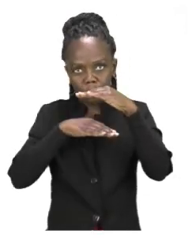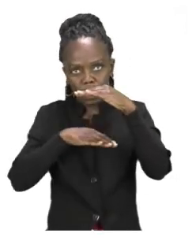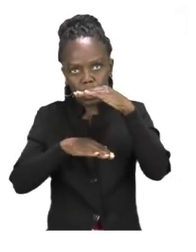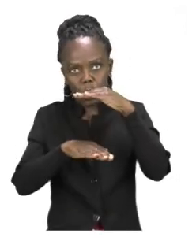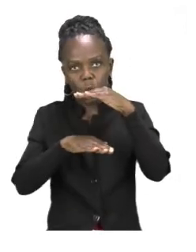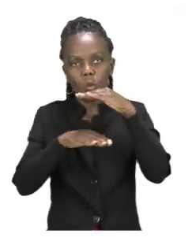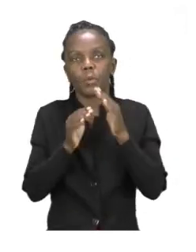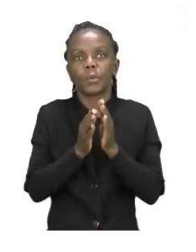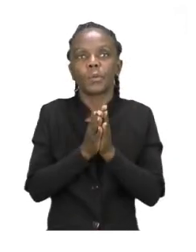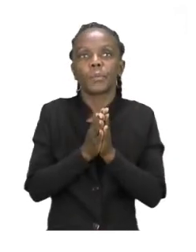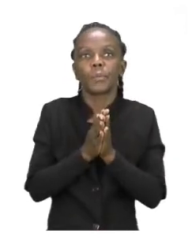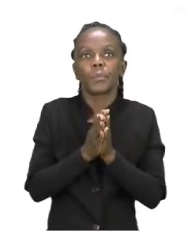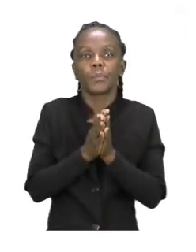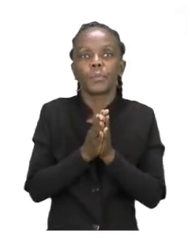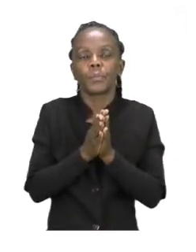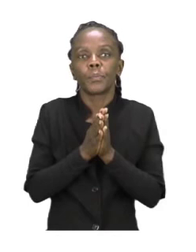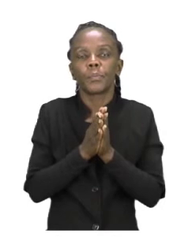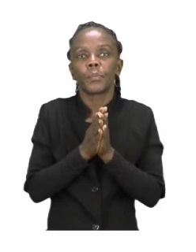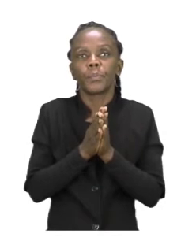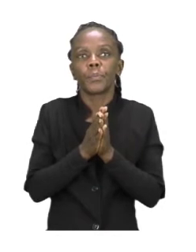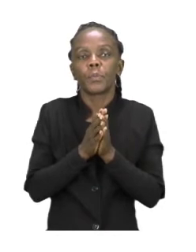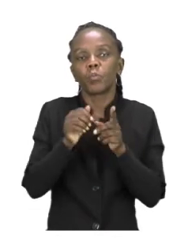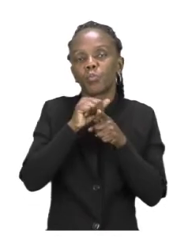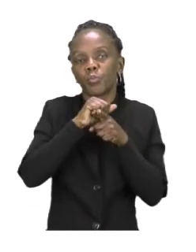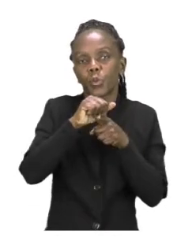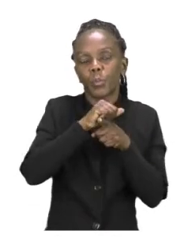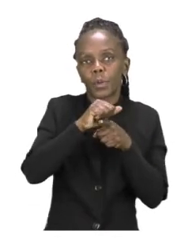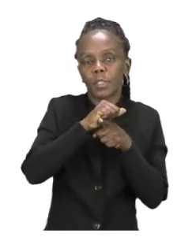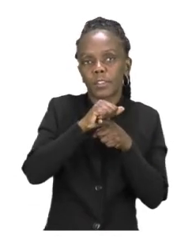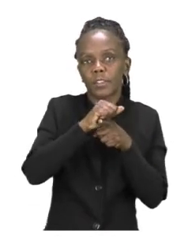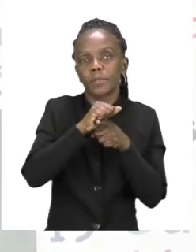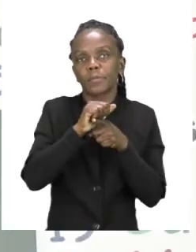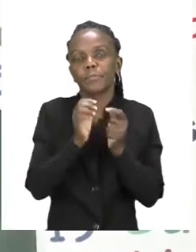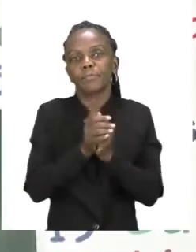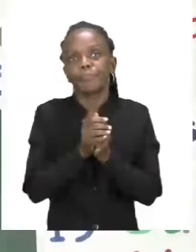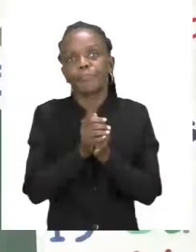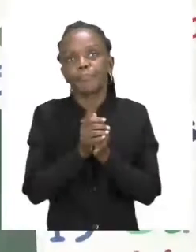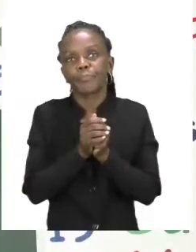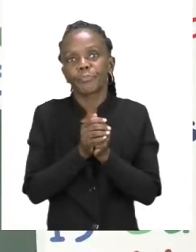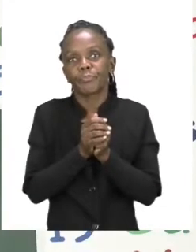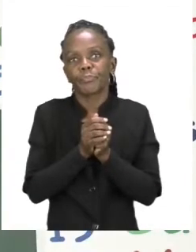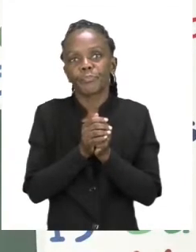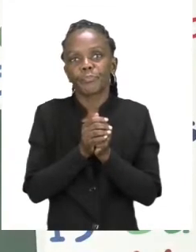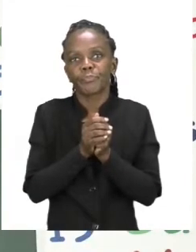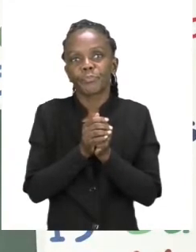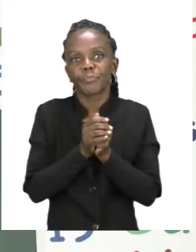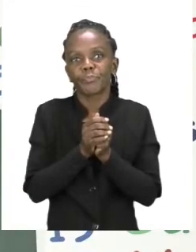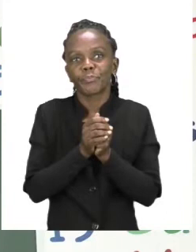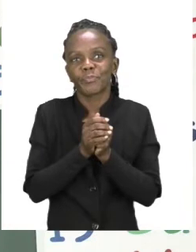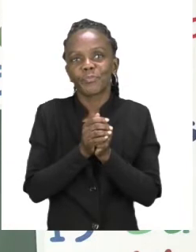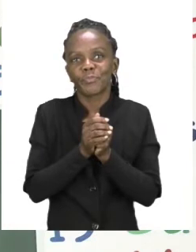objects, the balls that they have asked us to practice with. Let's take a look at the board. Now,